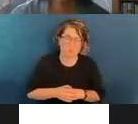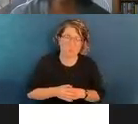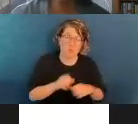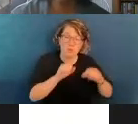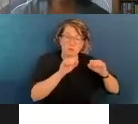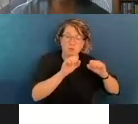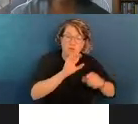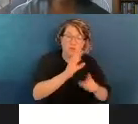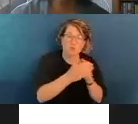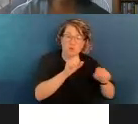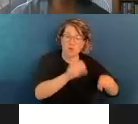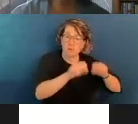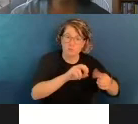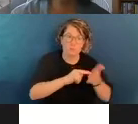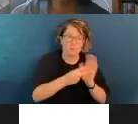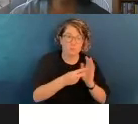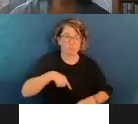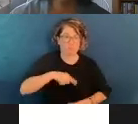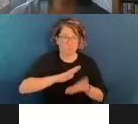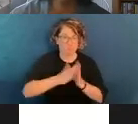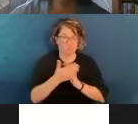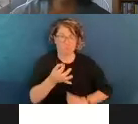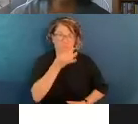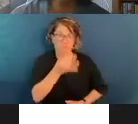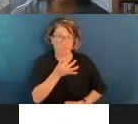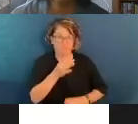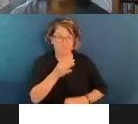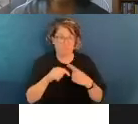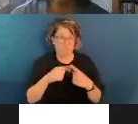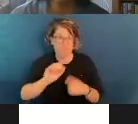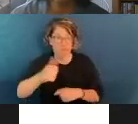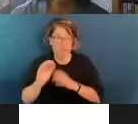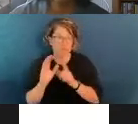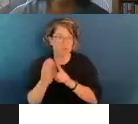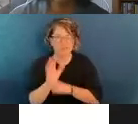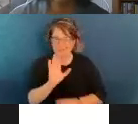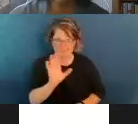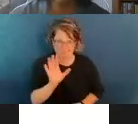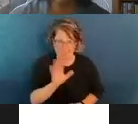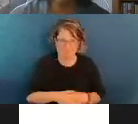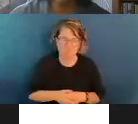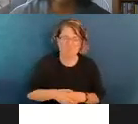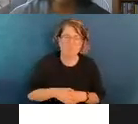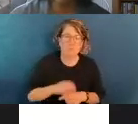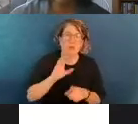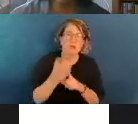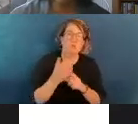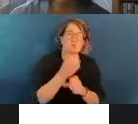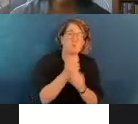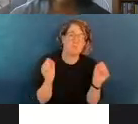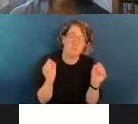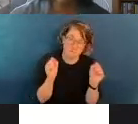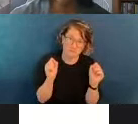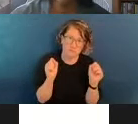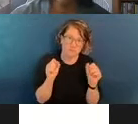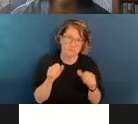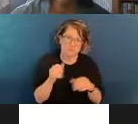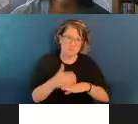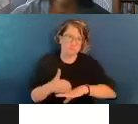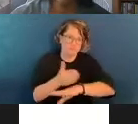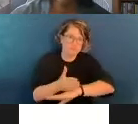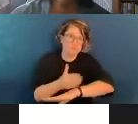cultures different from our own. Cultural safety improves as we proceed along this path